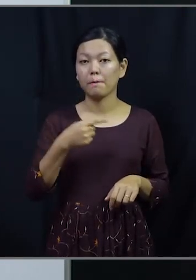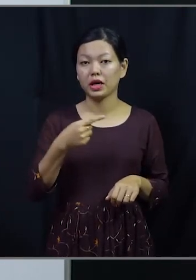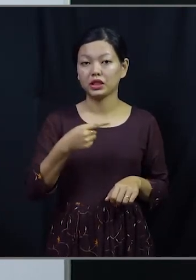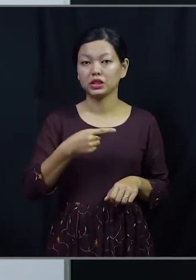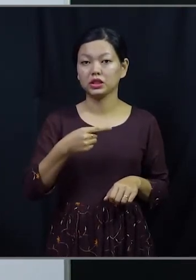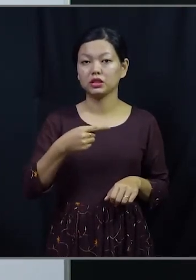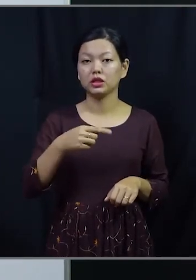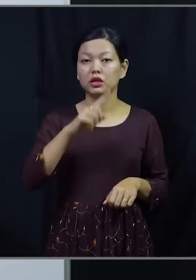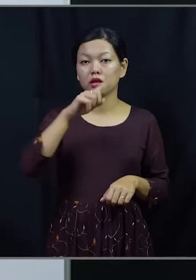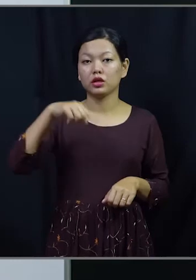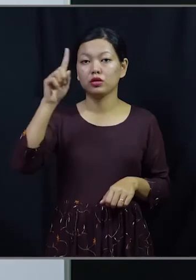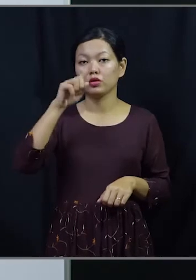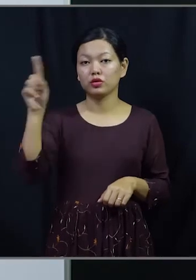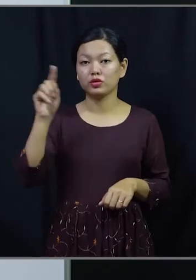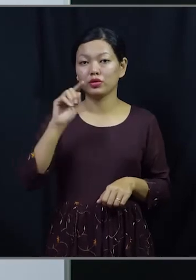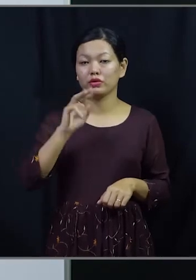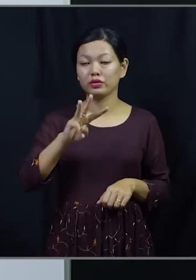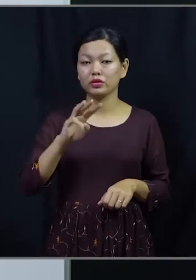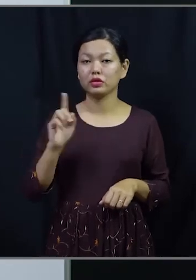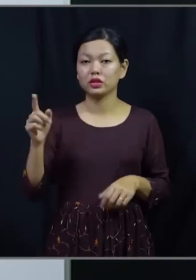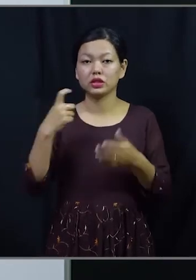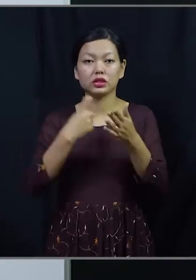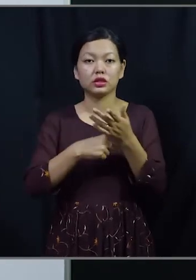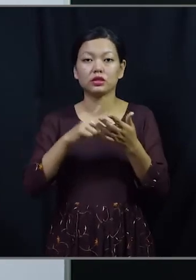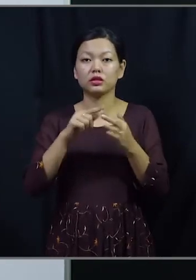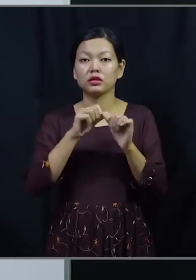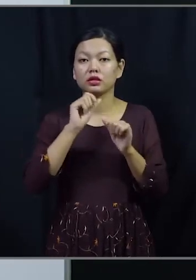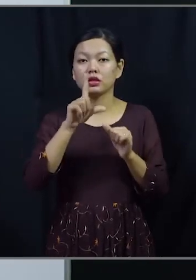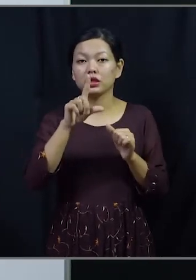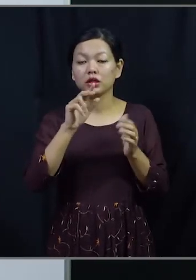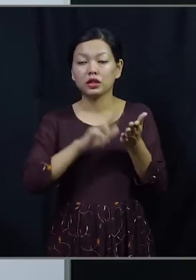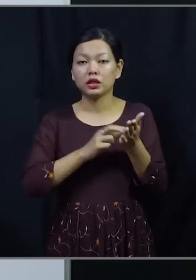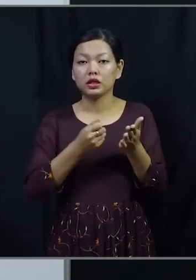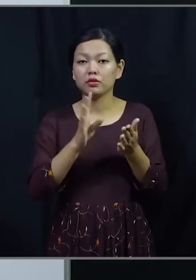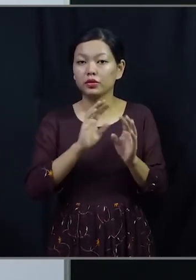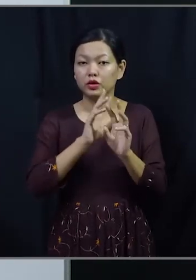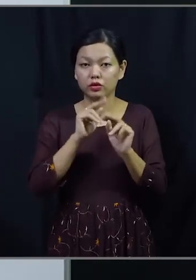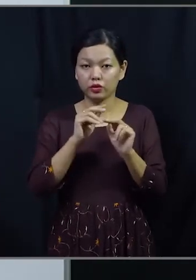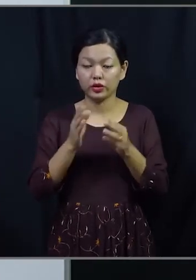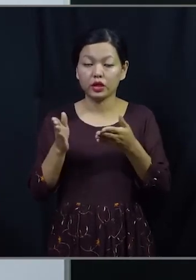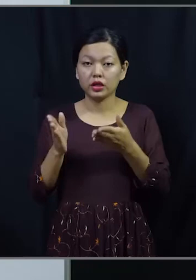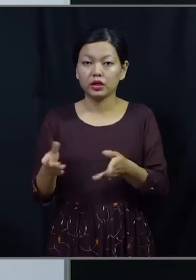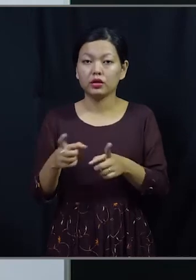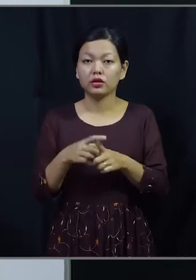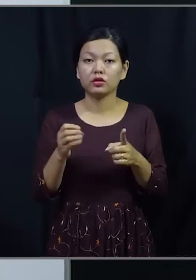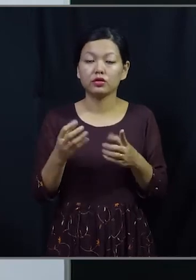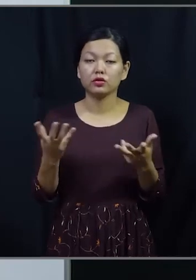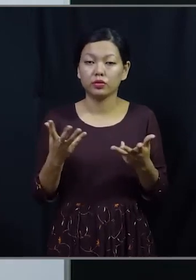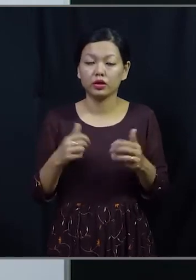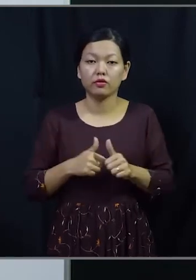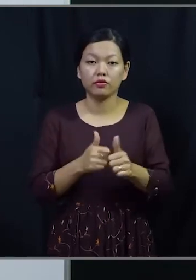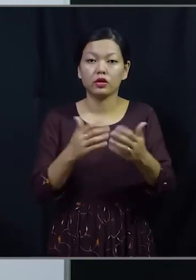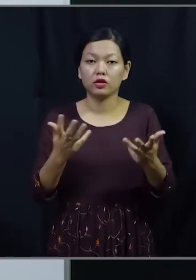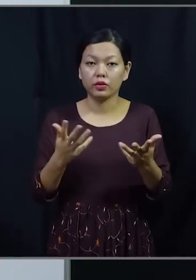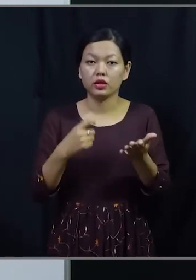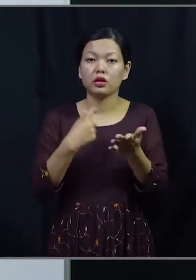number, it is a complex number, right? But we are dealing with only the real numbers. Therefore, it cannot be. So